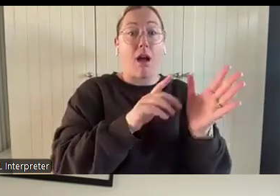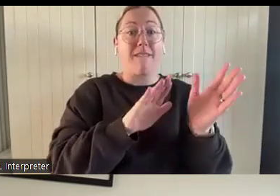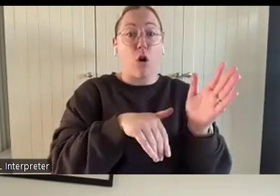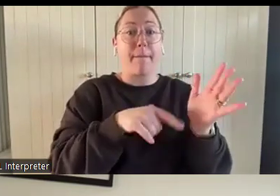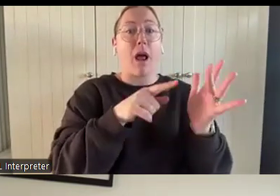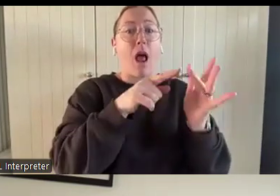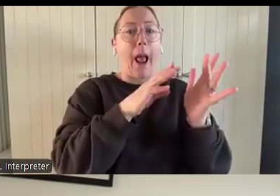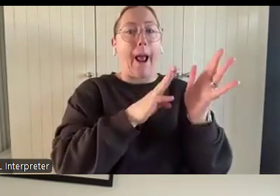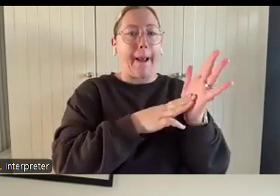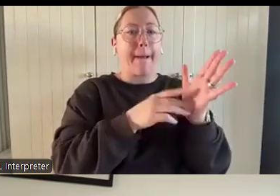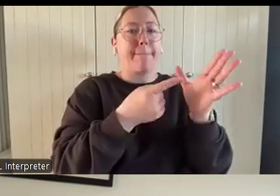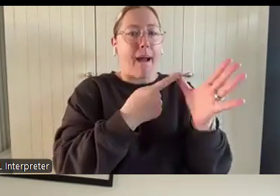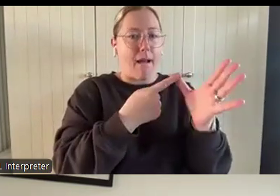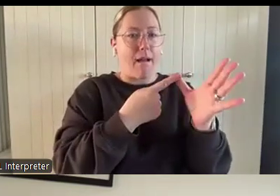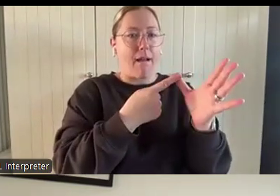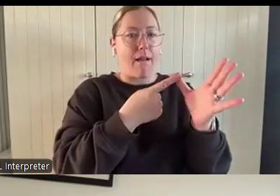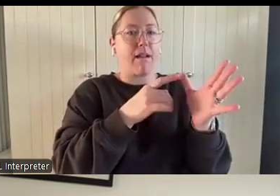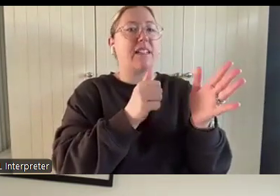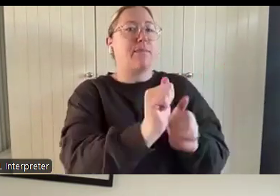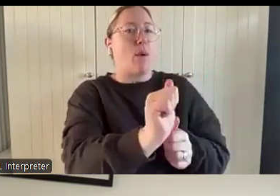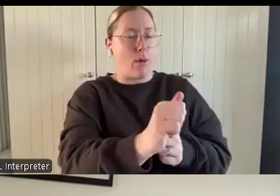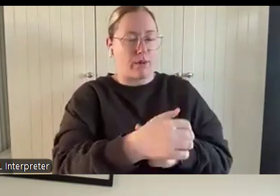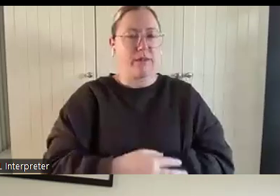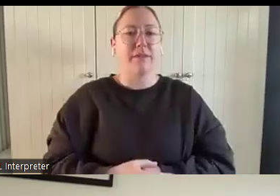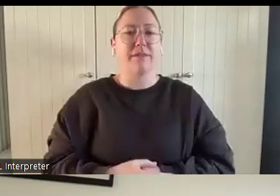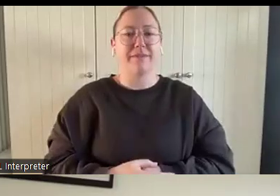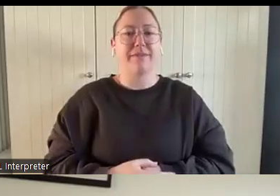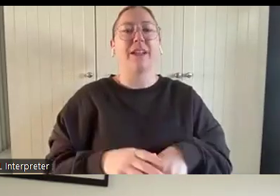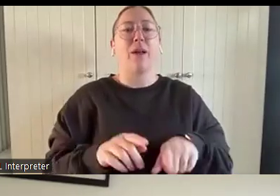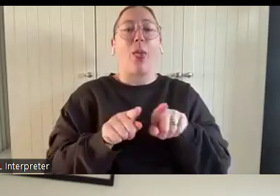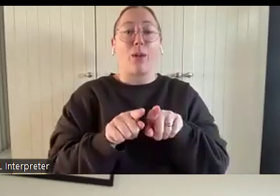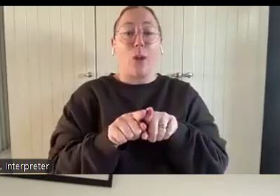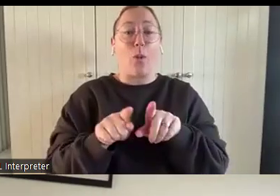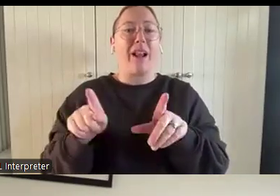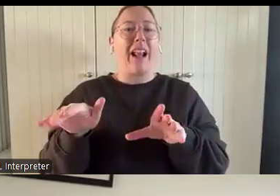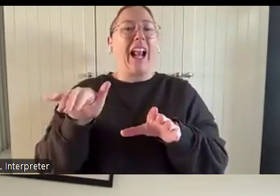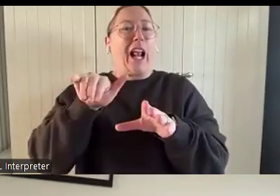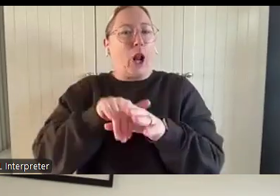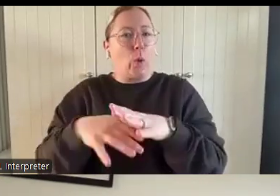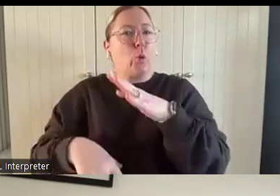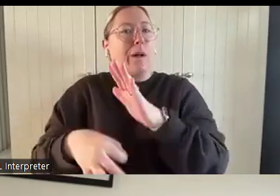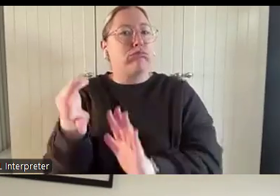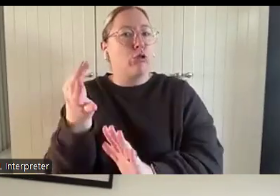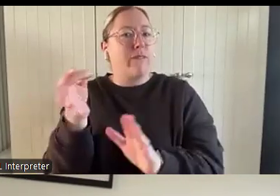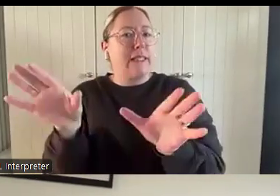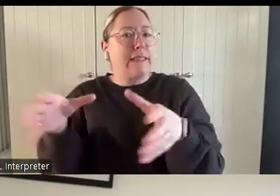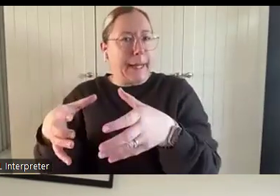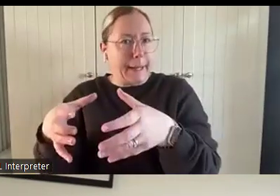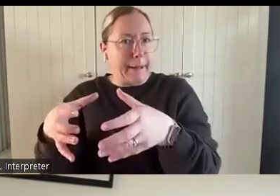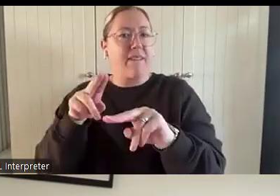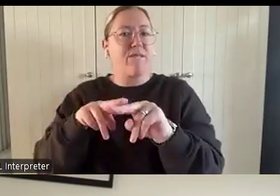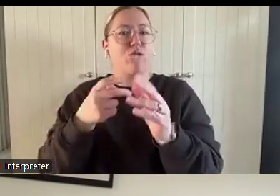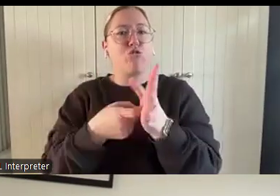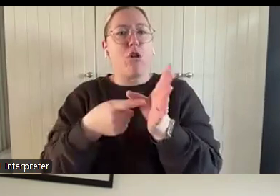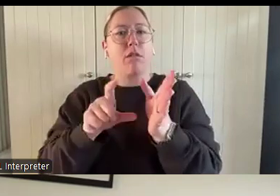IMAS, as well as members of the Include to Improve team, Francis, Anna and Suzanne. So